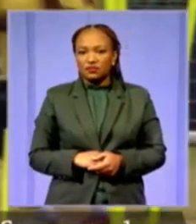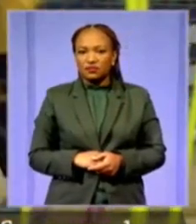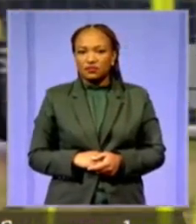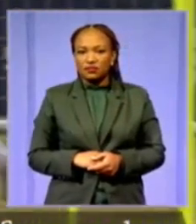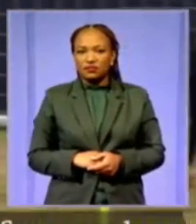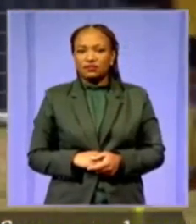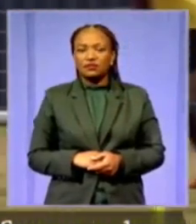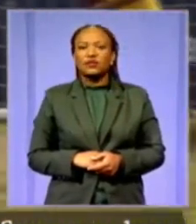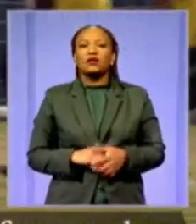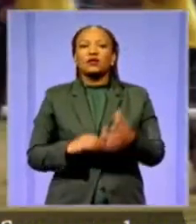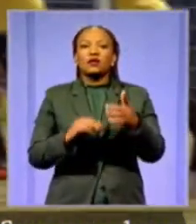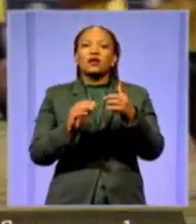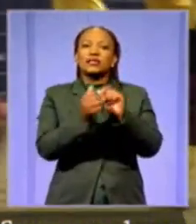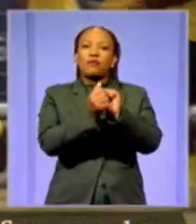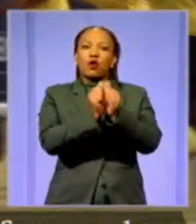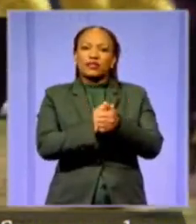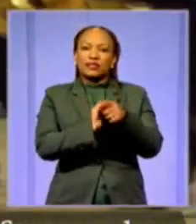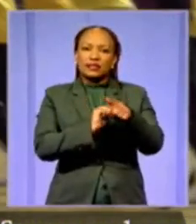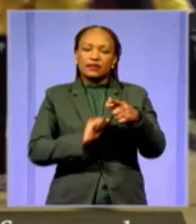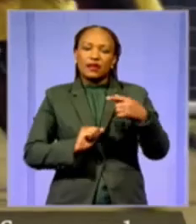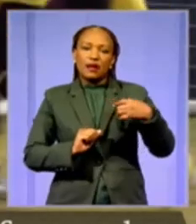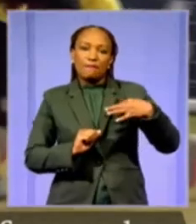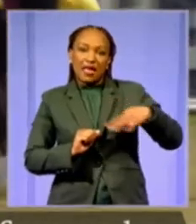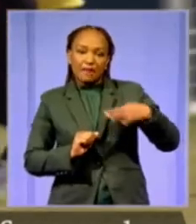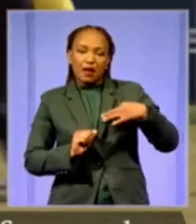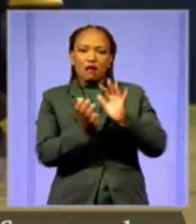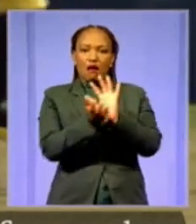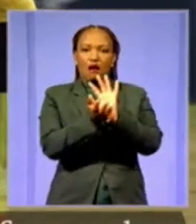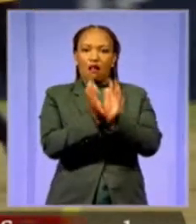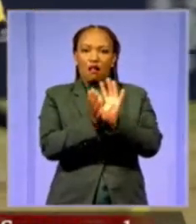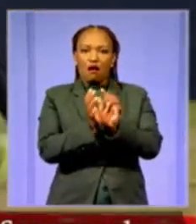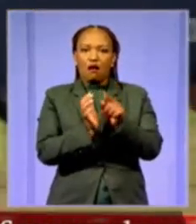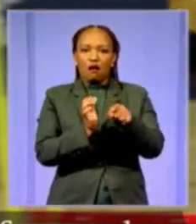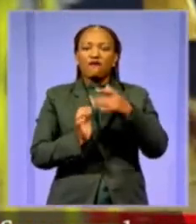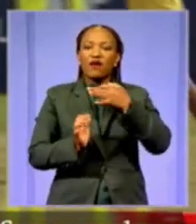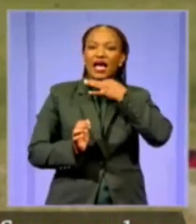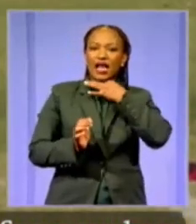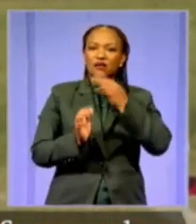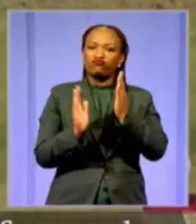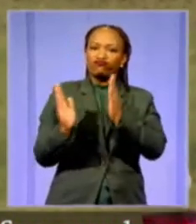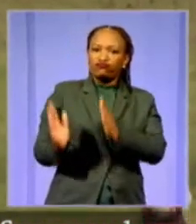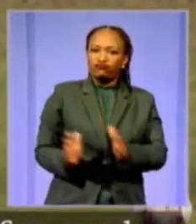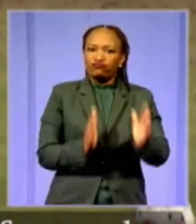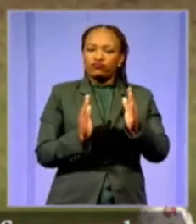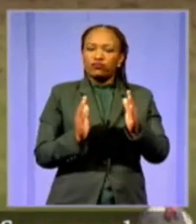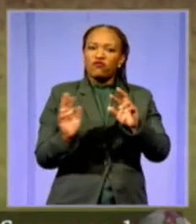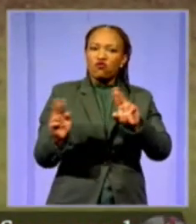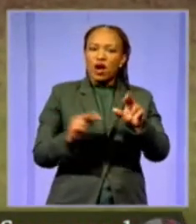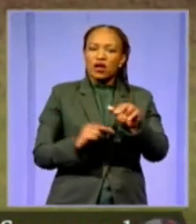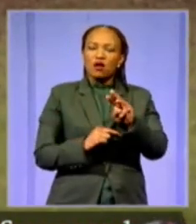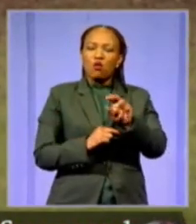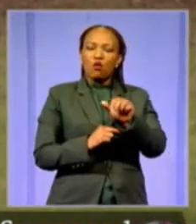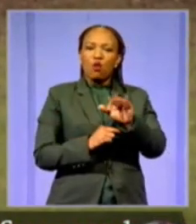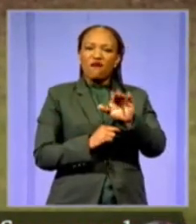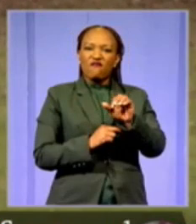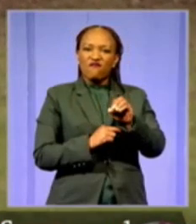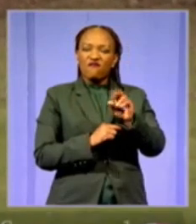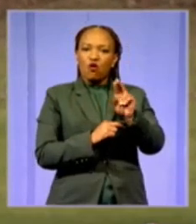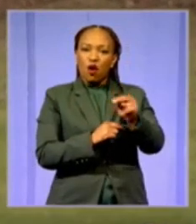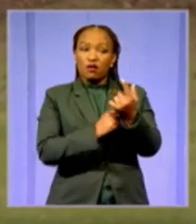Mo metshamekong, Banyana ba dirisa motshameko le England go ipaakanyetsa Africa Cup of Nations ya ngwaga o